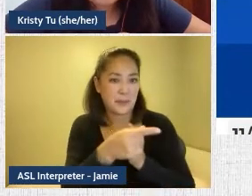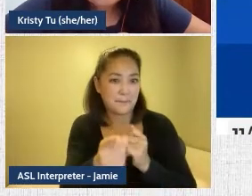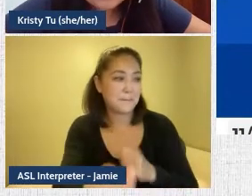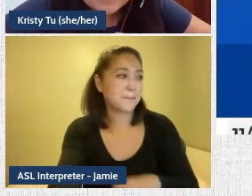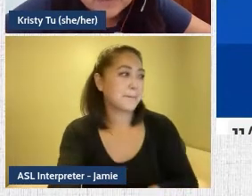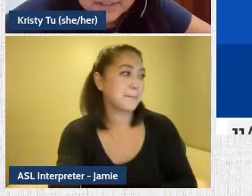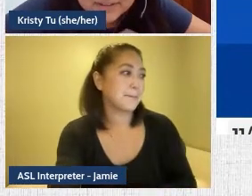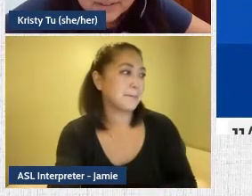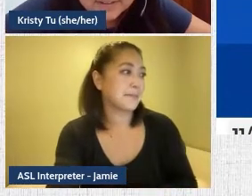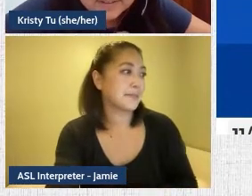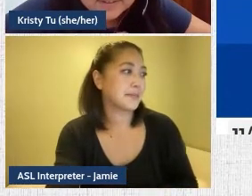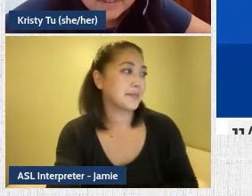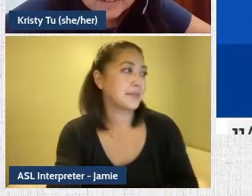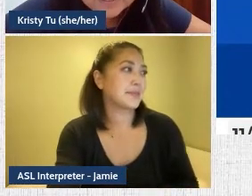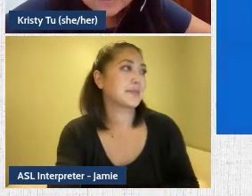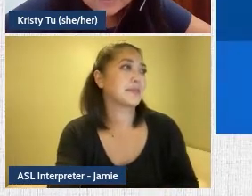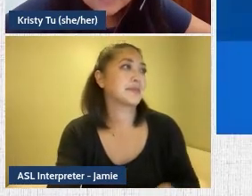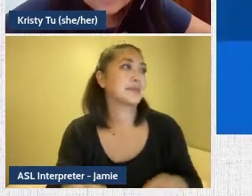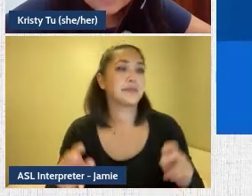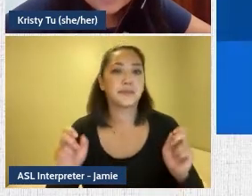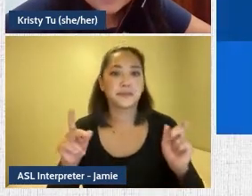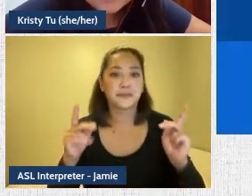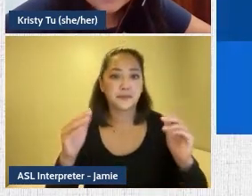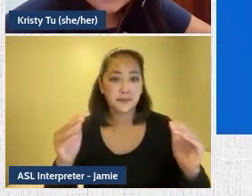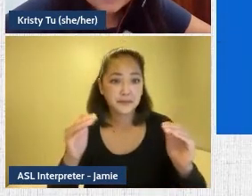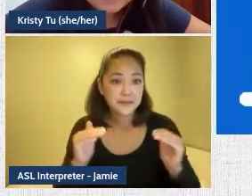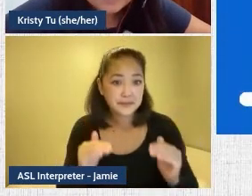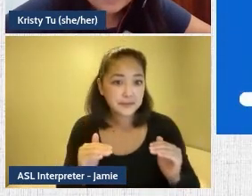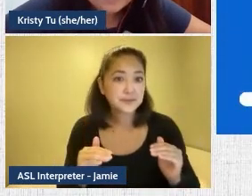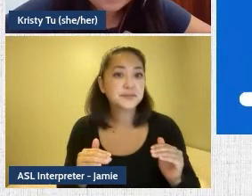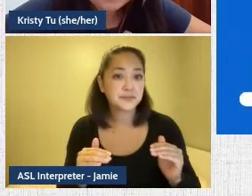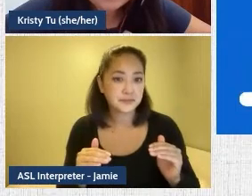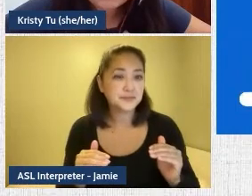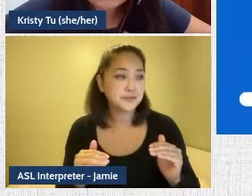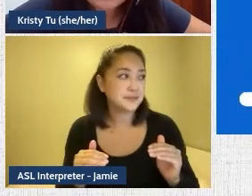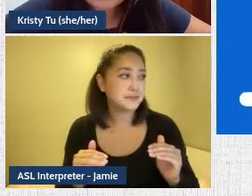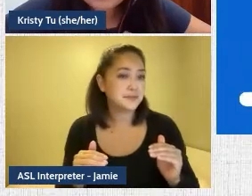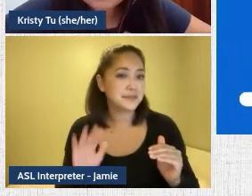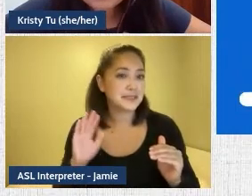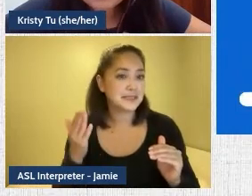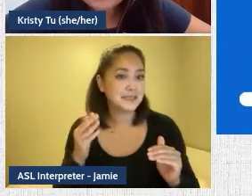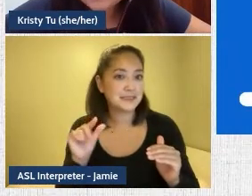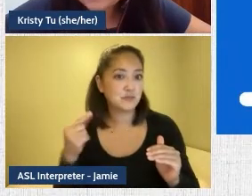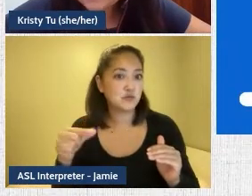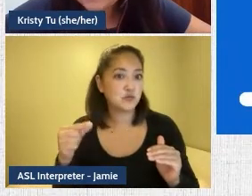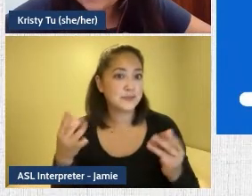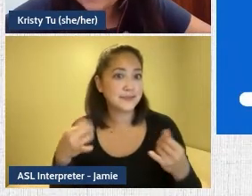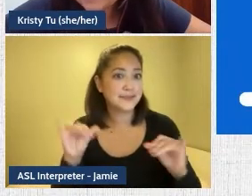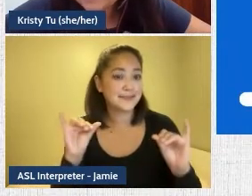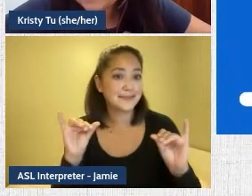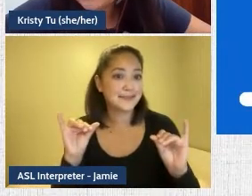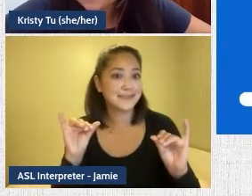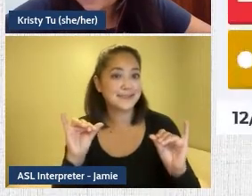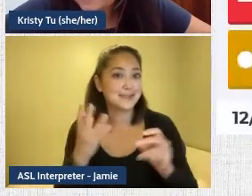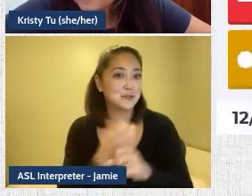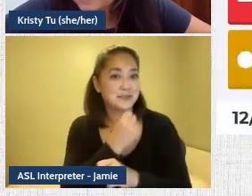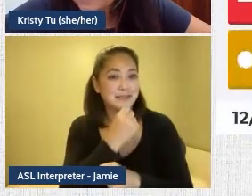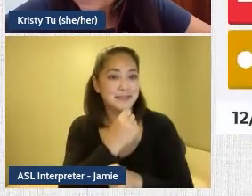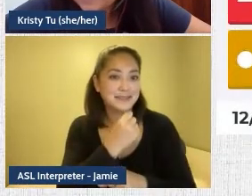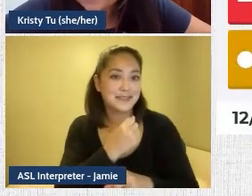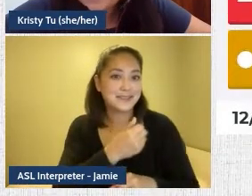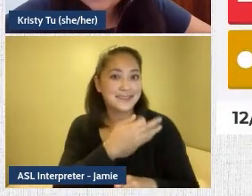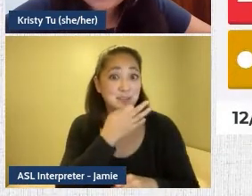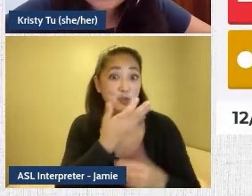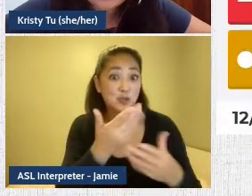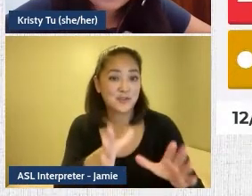Okay, so looks like Green is still in the lead. Yeah, we're in the home stretch now. So where